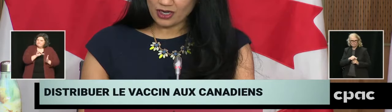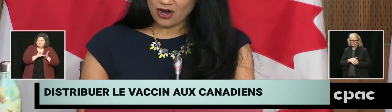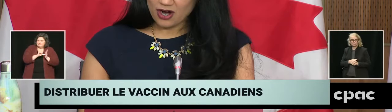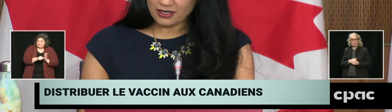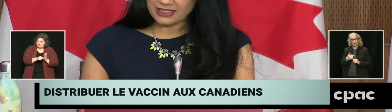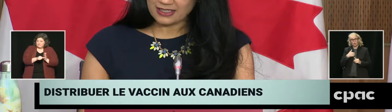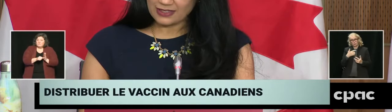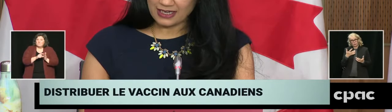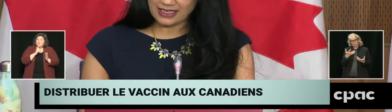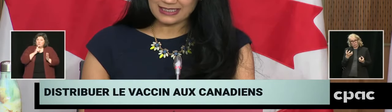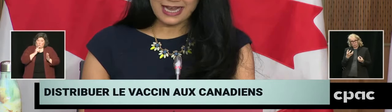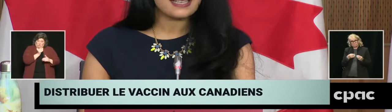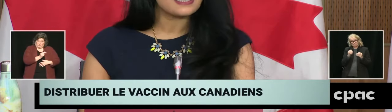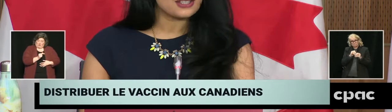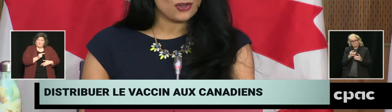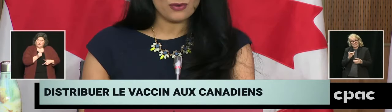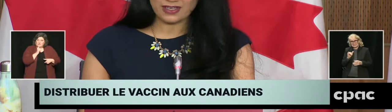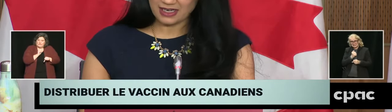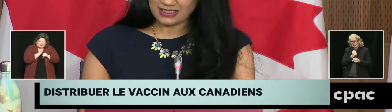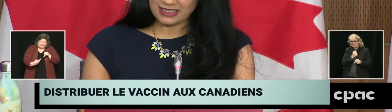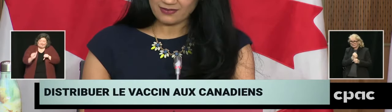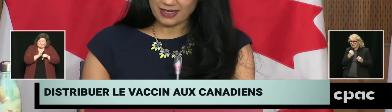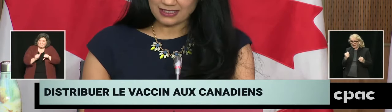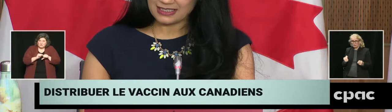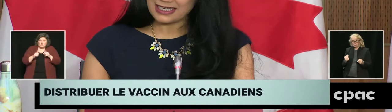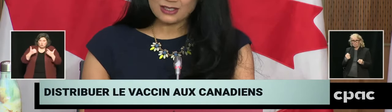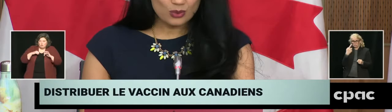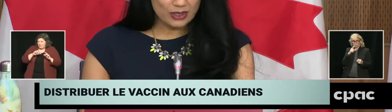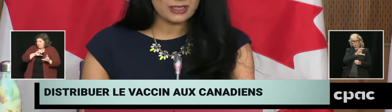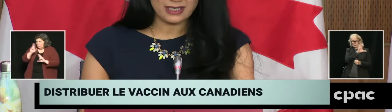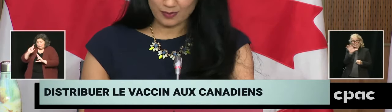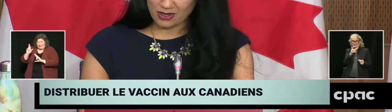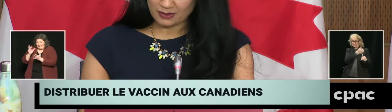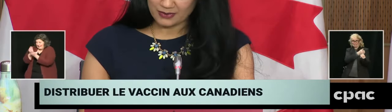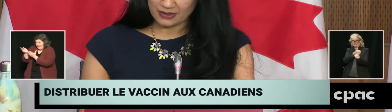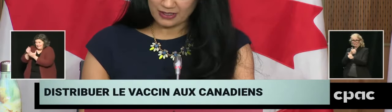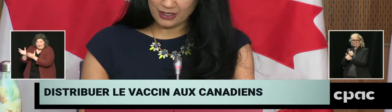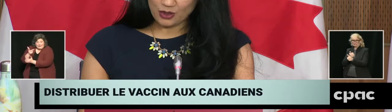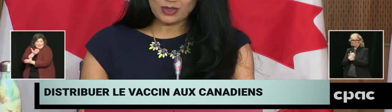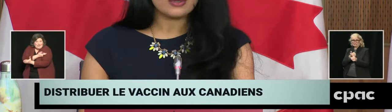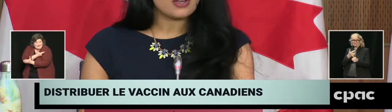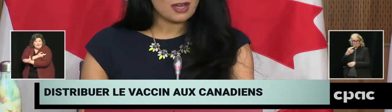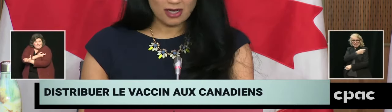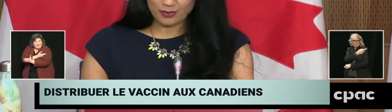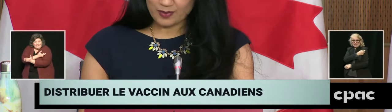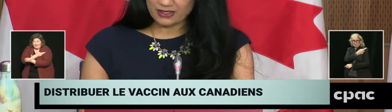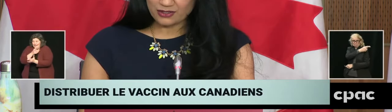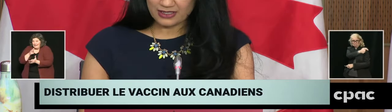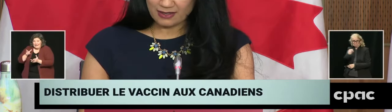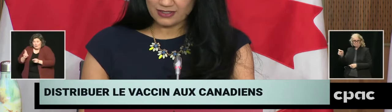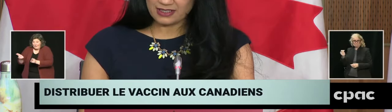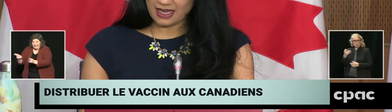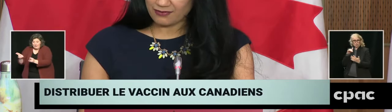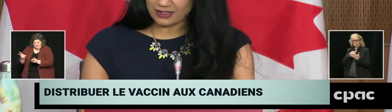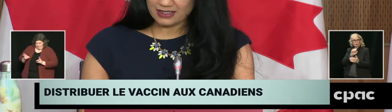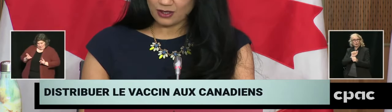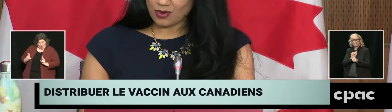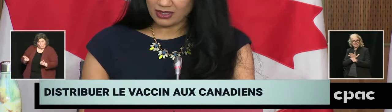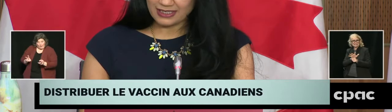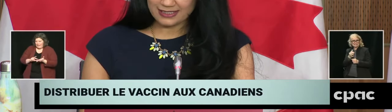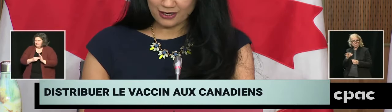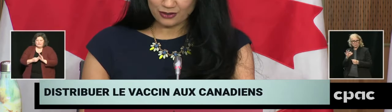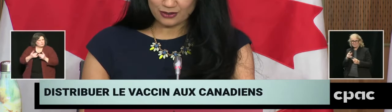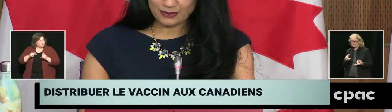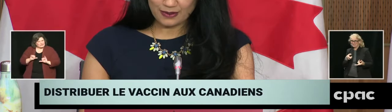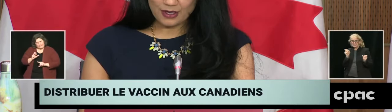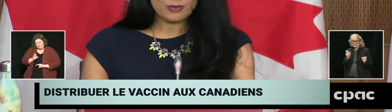we are working hard to give Canadians access to COVID-19 vaccines as quickly as possible, we will not compromise our safety, efficacy, and